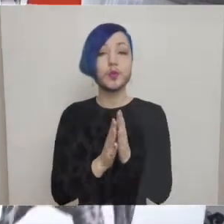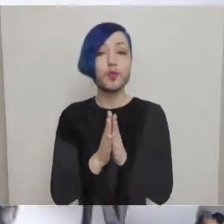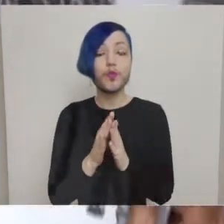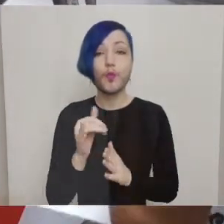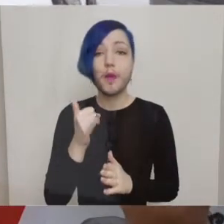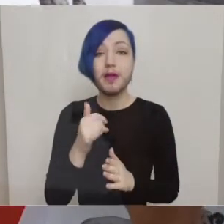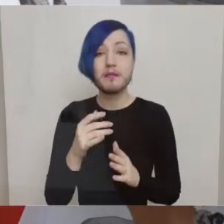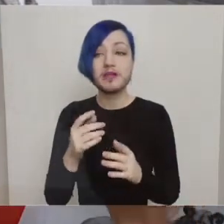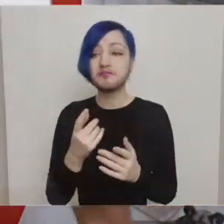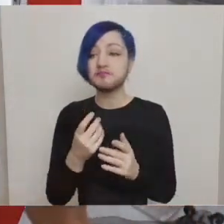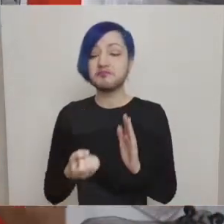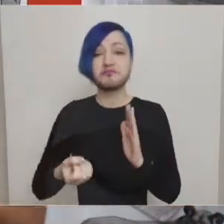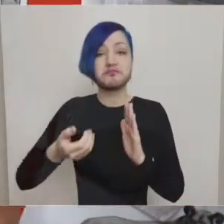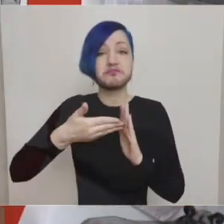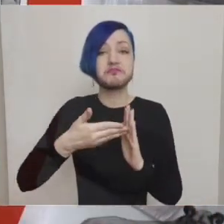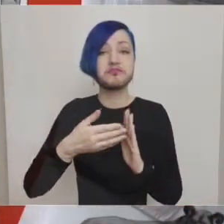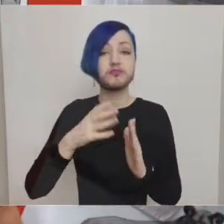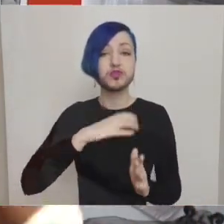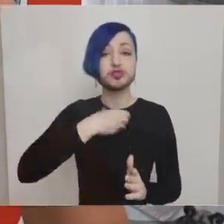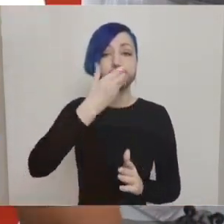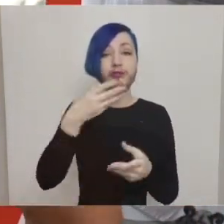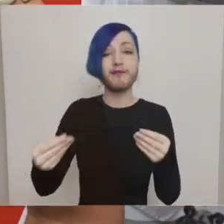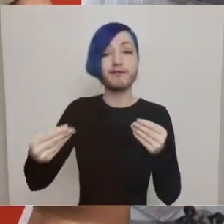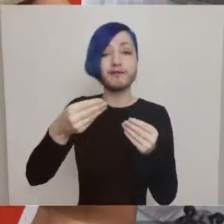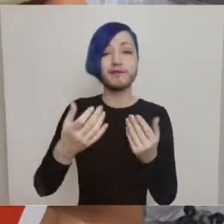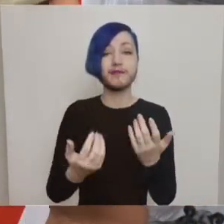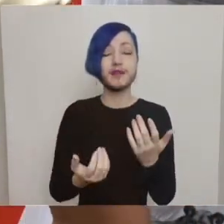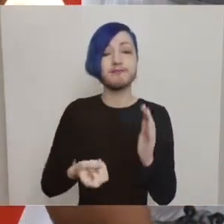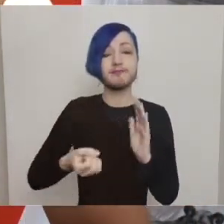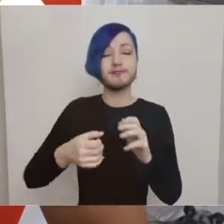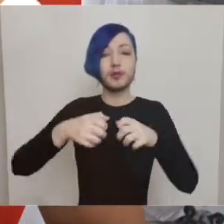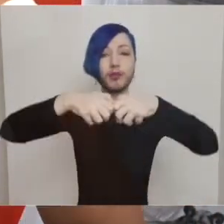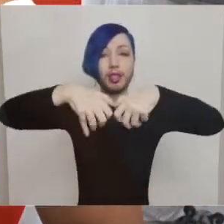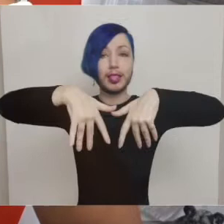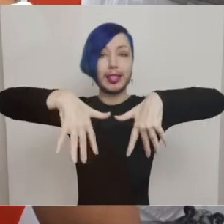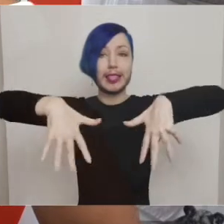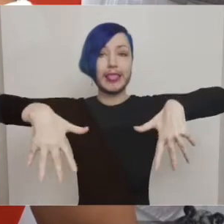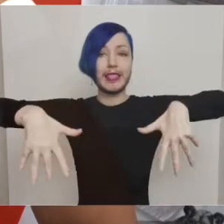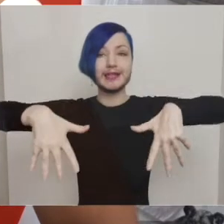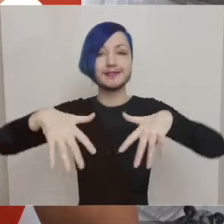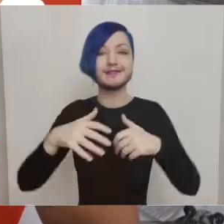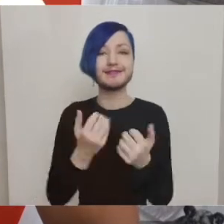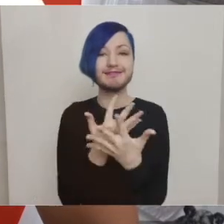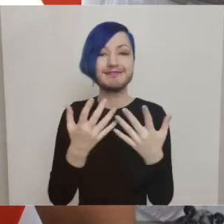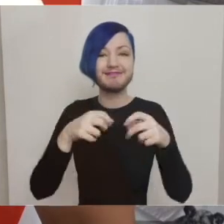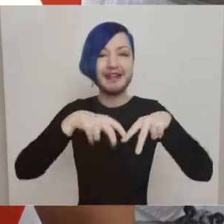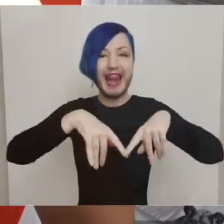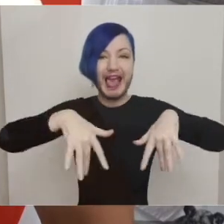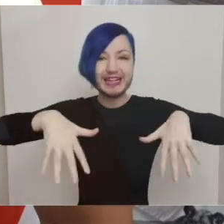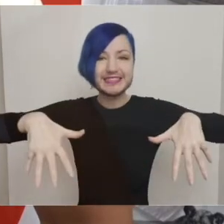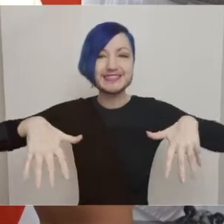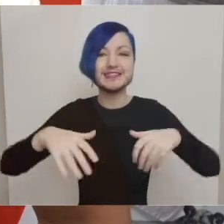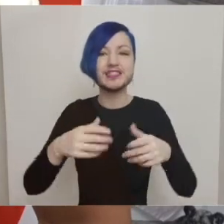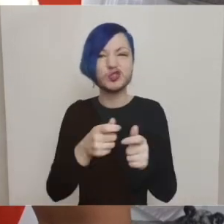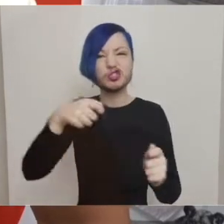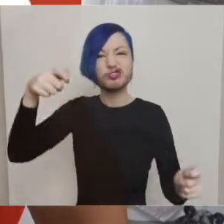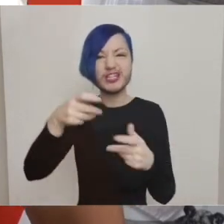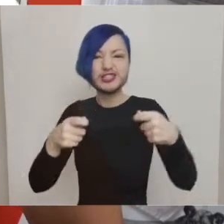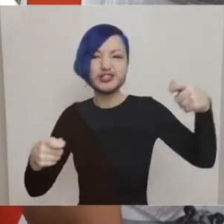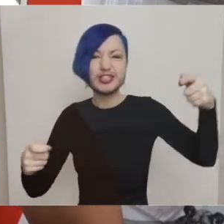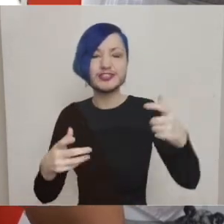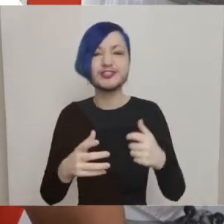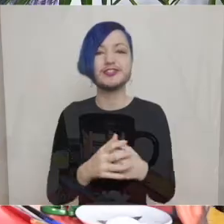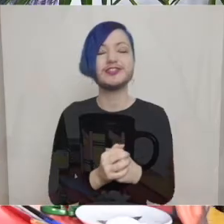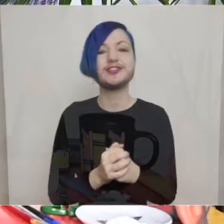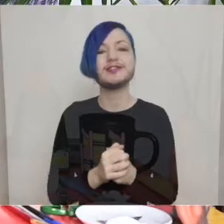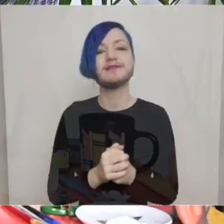of the giraffes in full. Can we create a multi-legged giraffe and stretch out the frame so